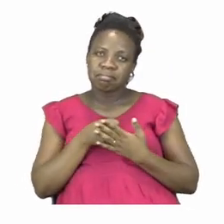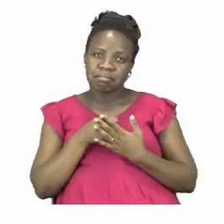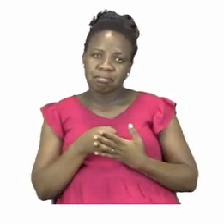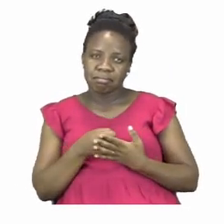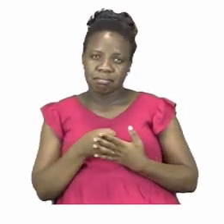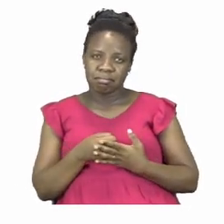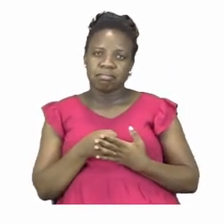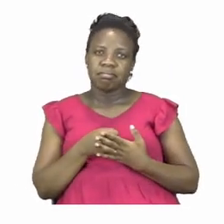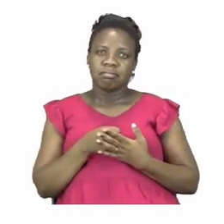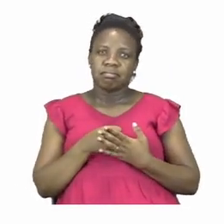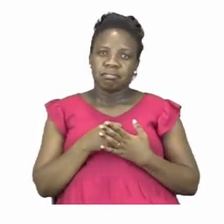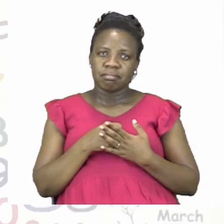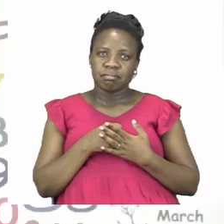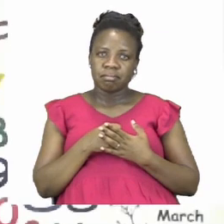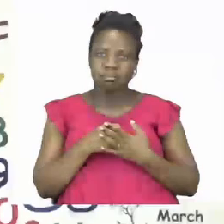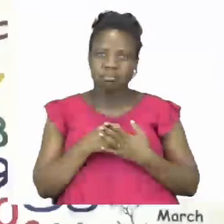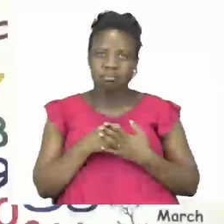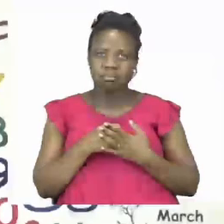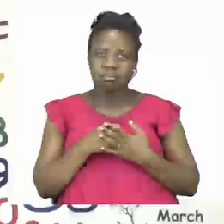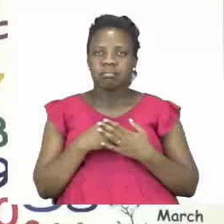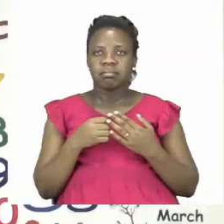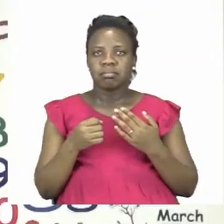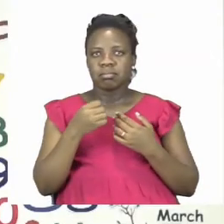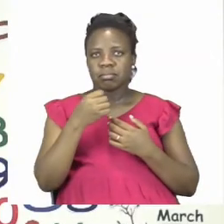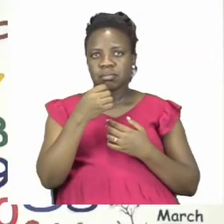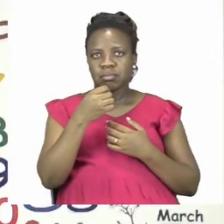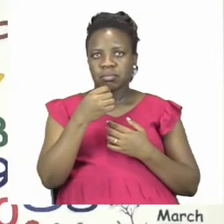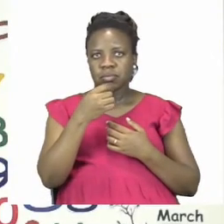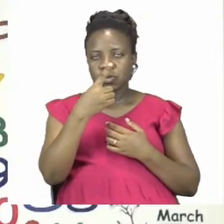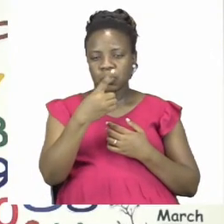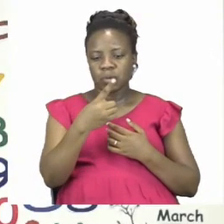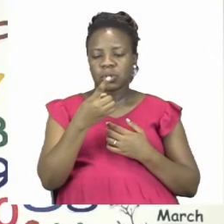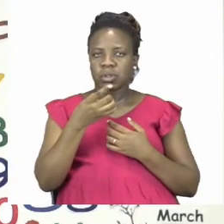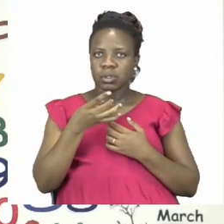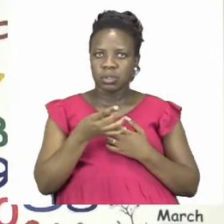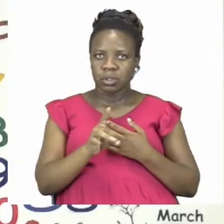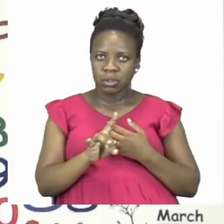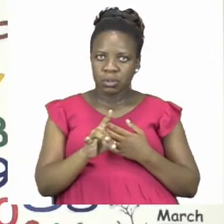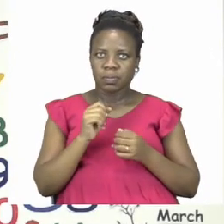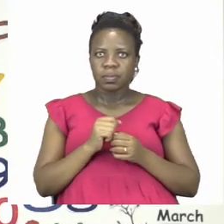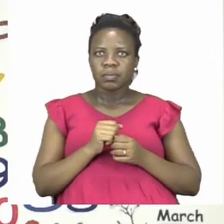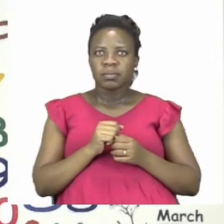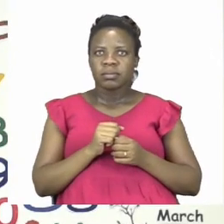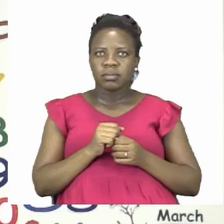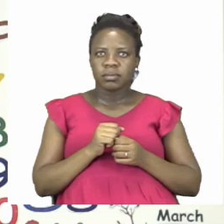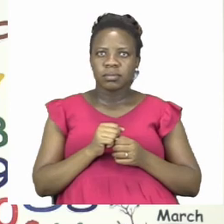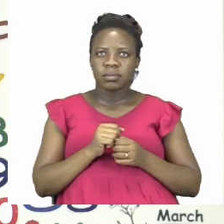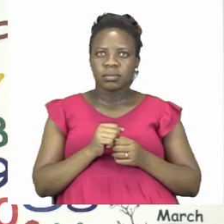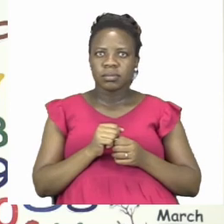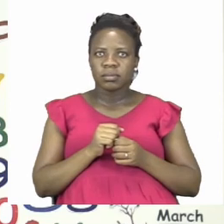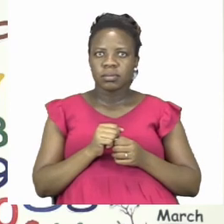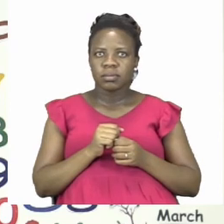So let's take a look at the board. Now, I've already put where these objects are, but I want you to